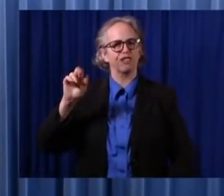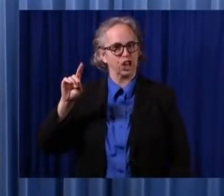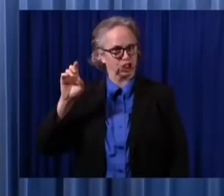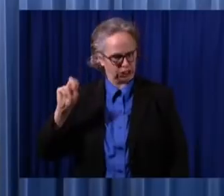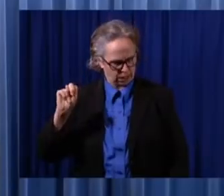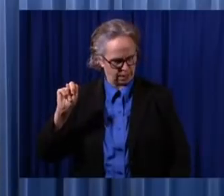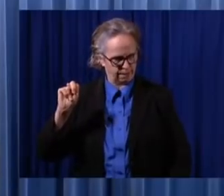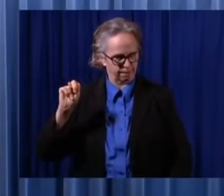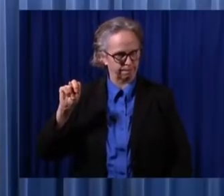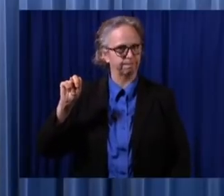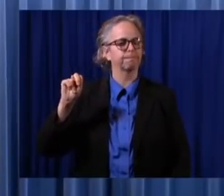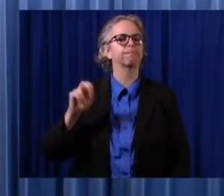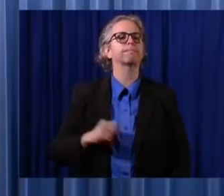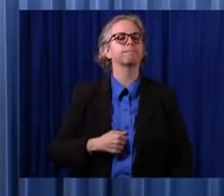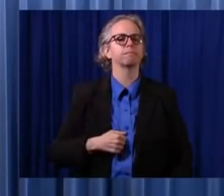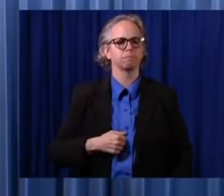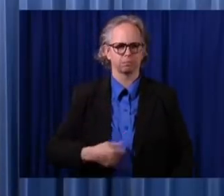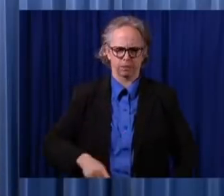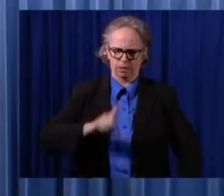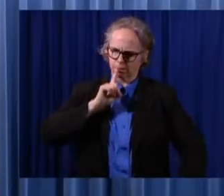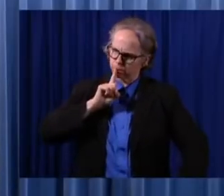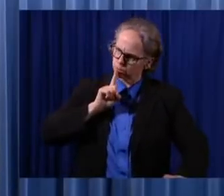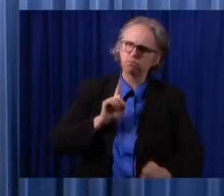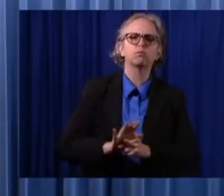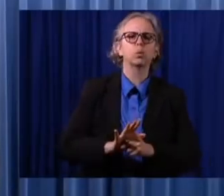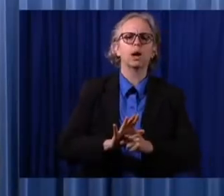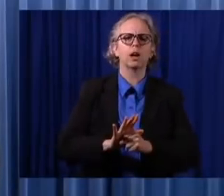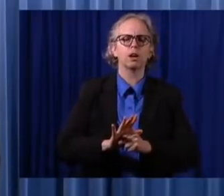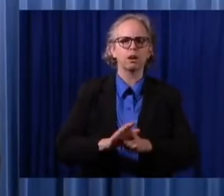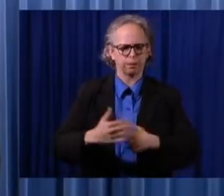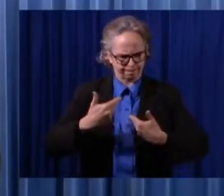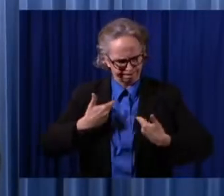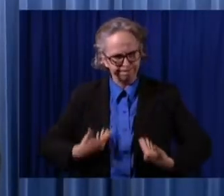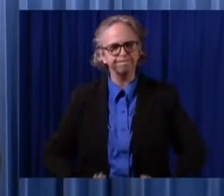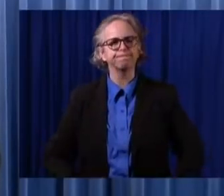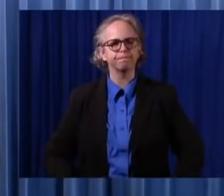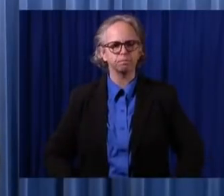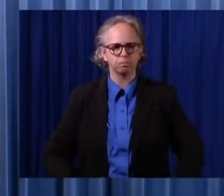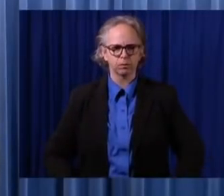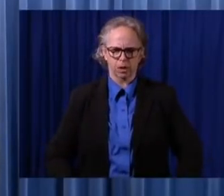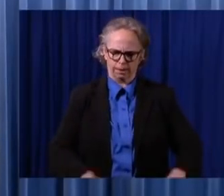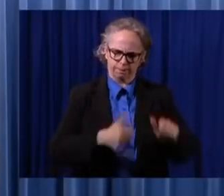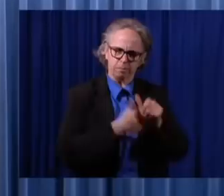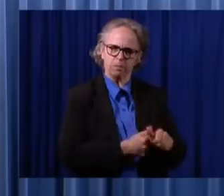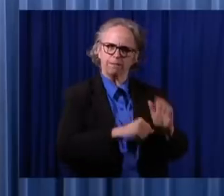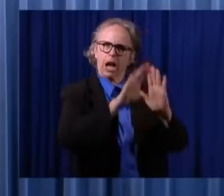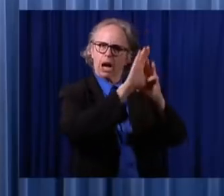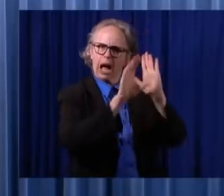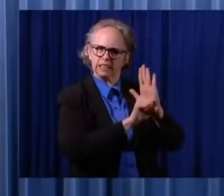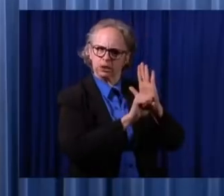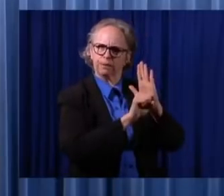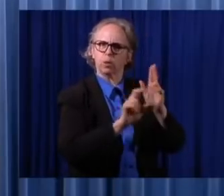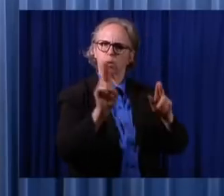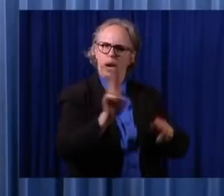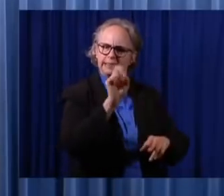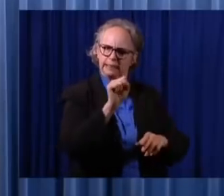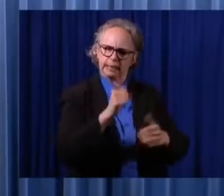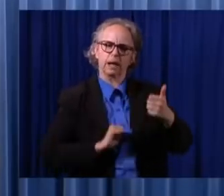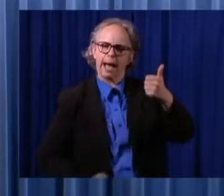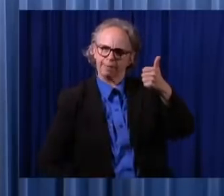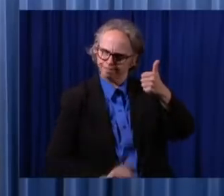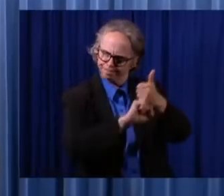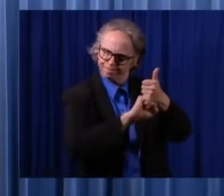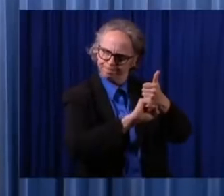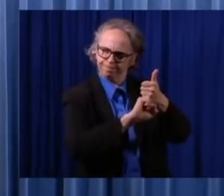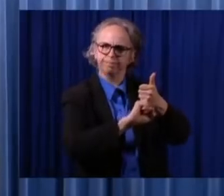do solemnly swear do solemnly swear that I will support the Constitution of the United States that I will support the